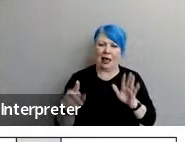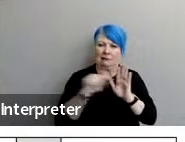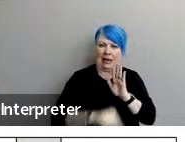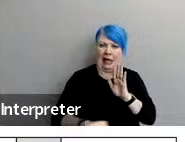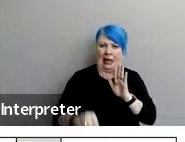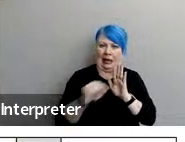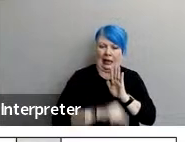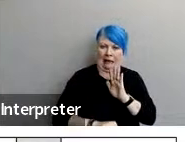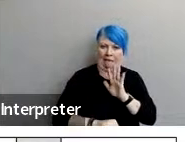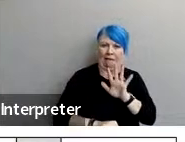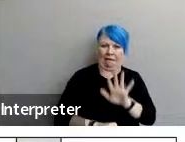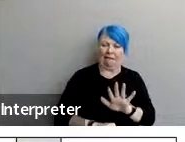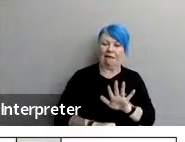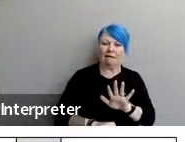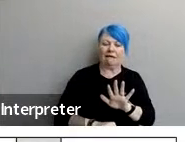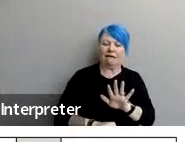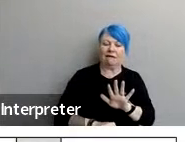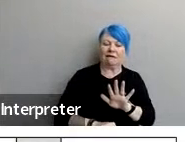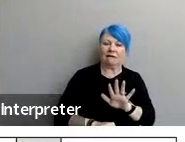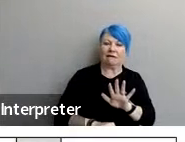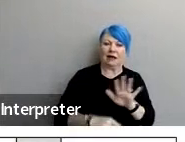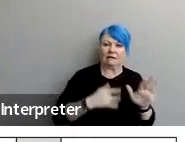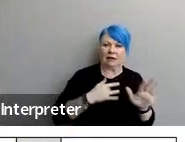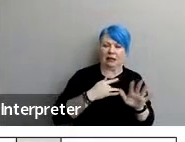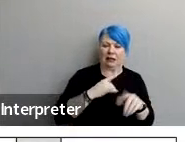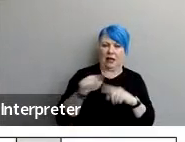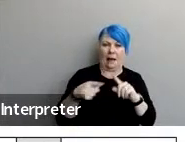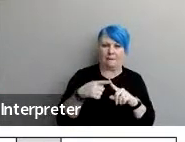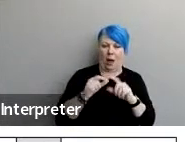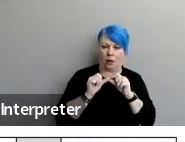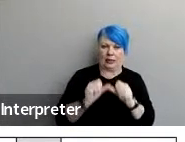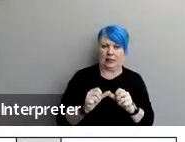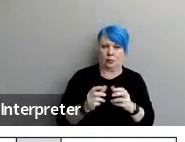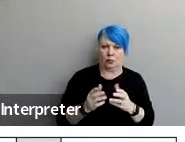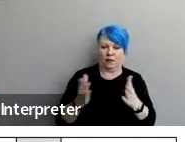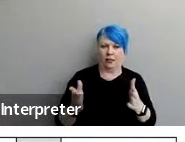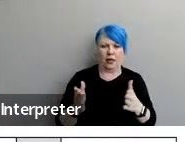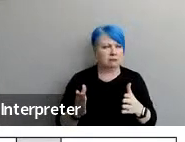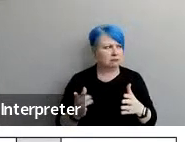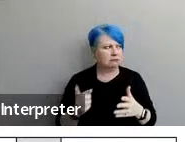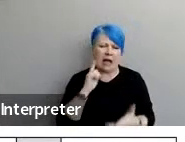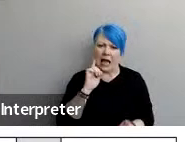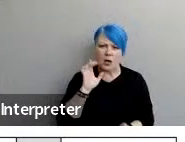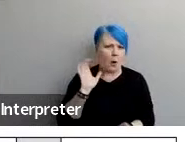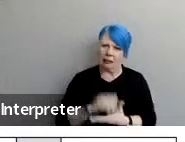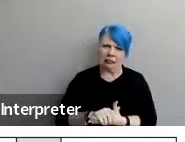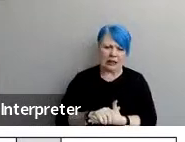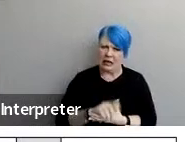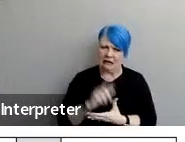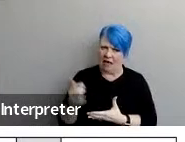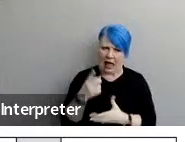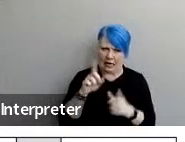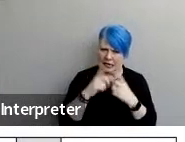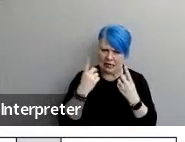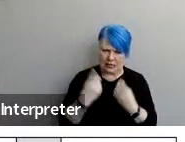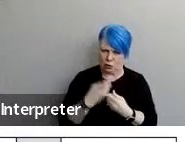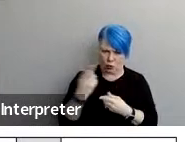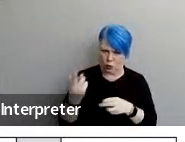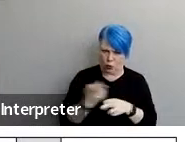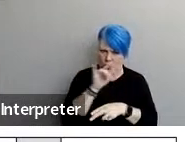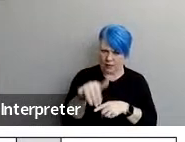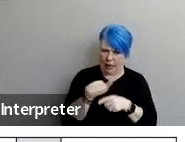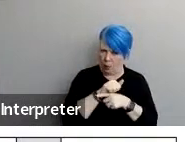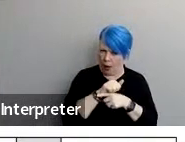disproportionality to receive funding? I don't believe that any district would use that practice.